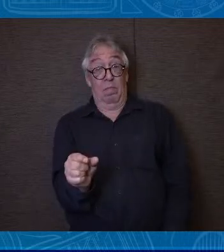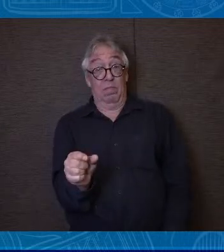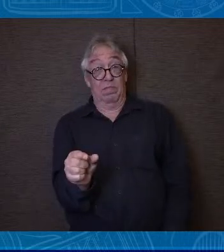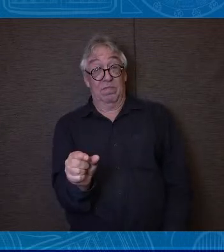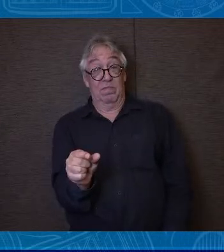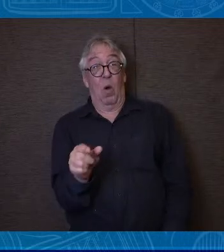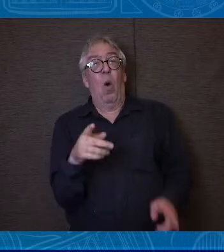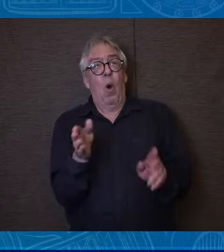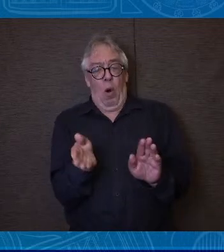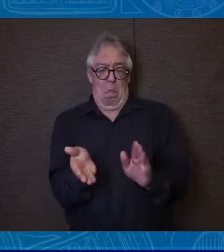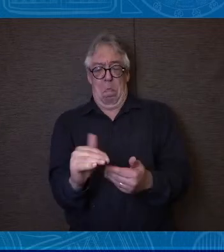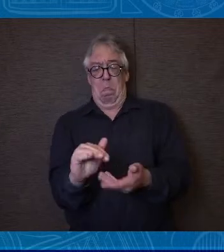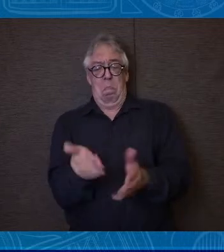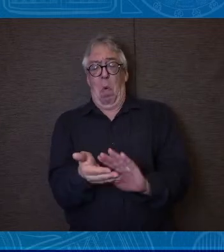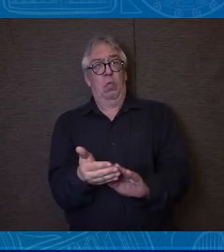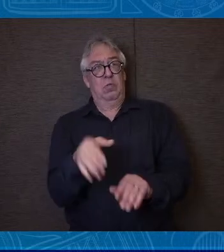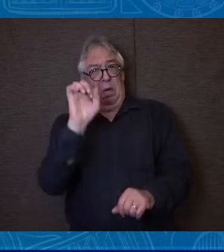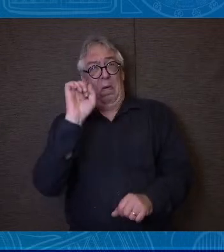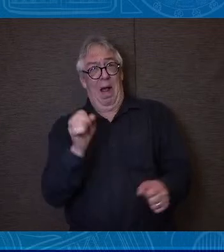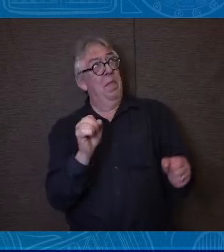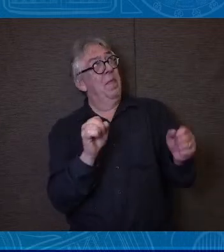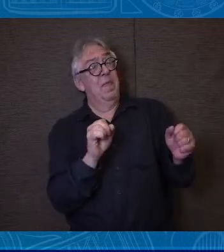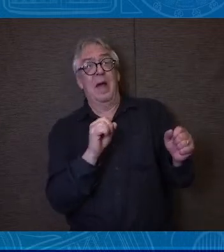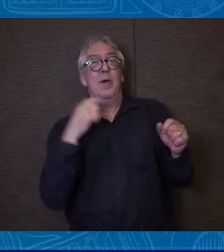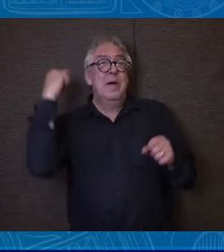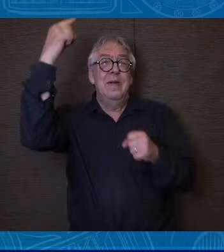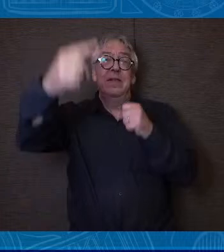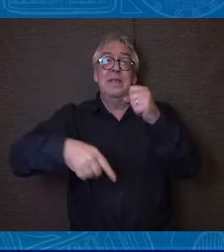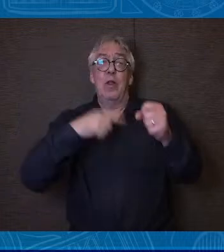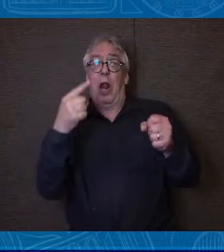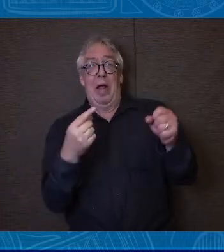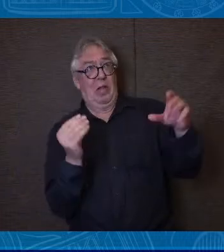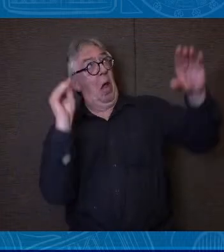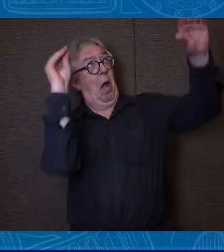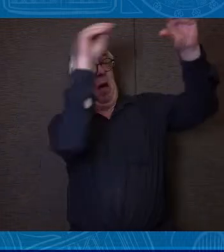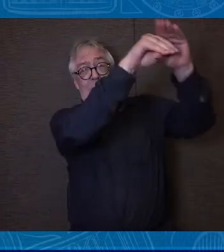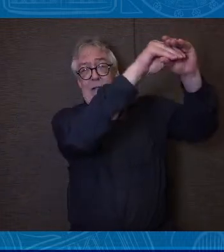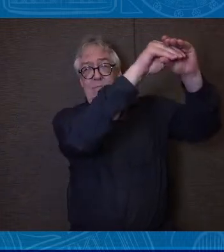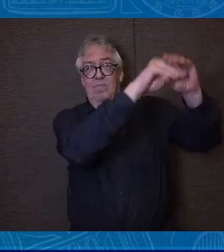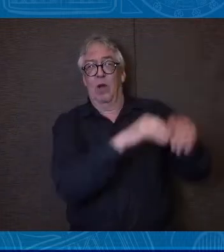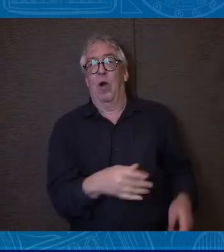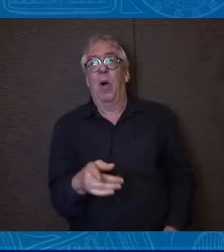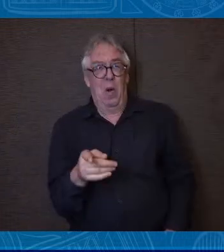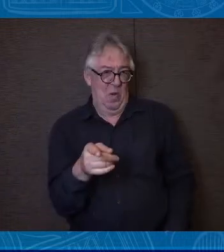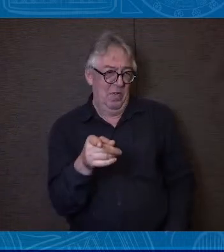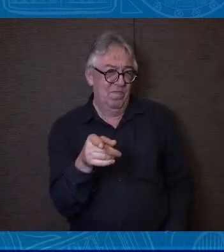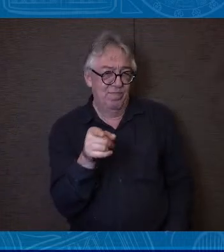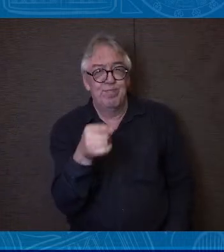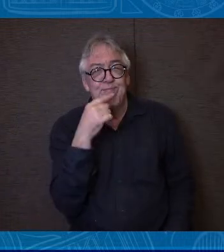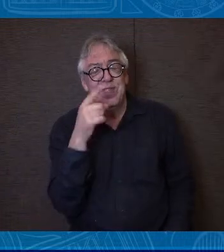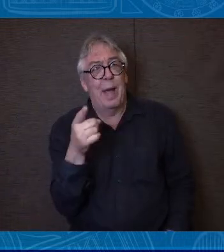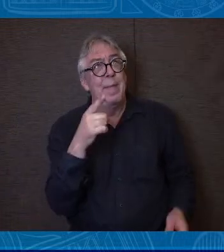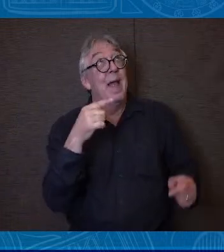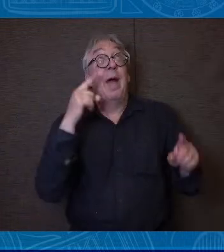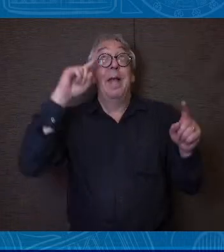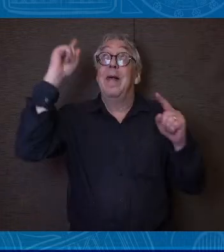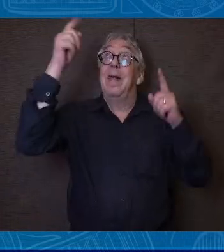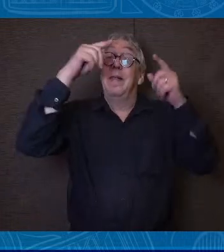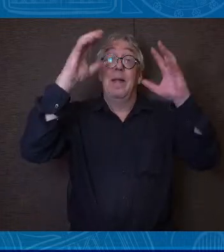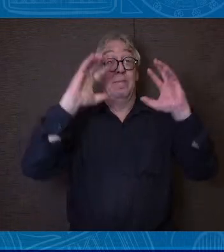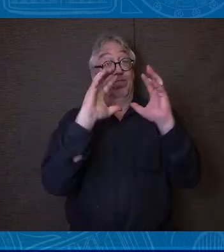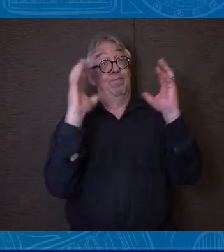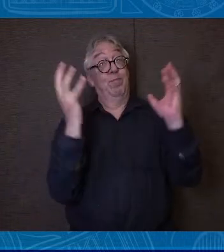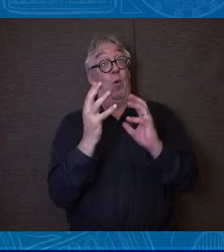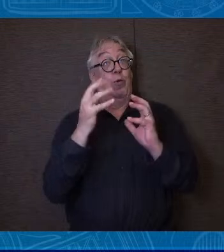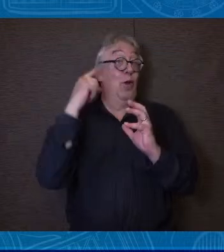we discussed a bit about the problems of a number of satellites and all of these things. So the idea is not